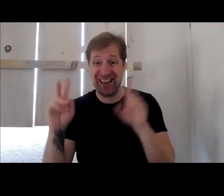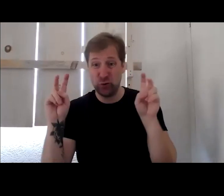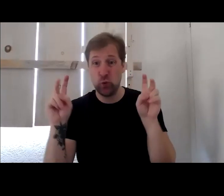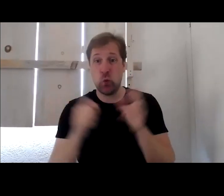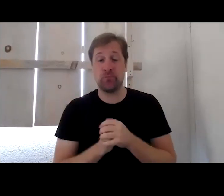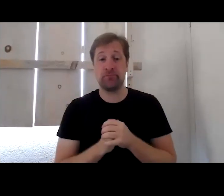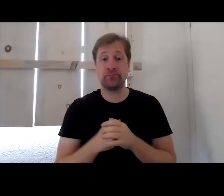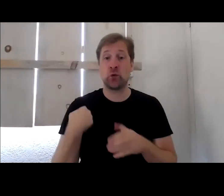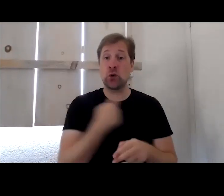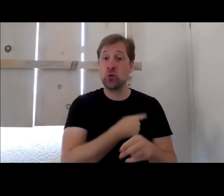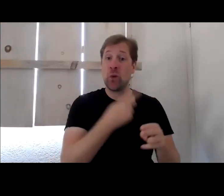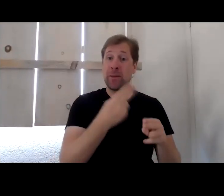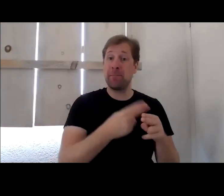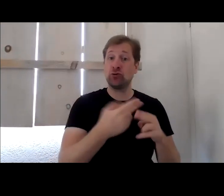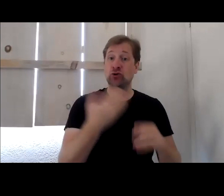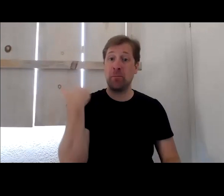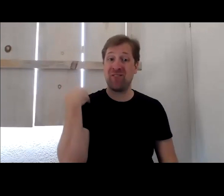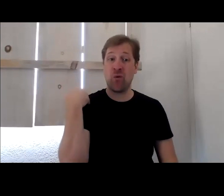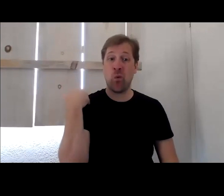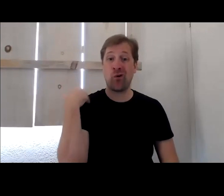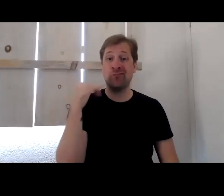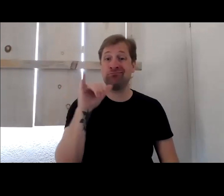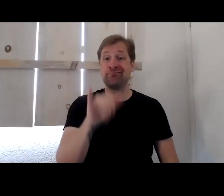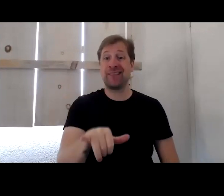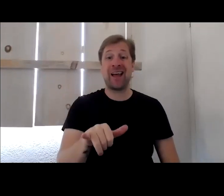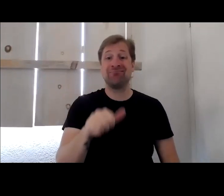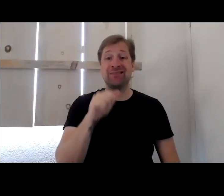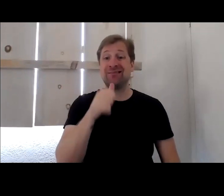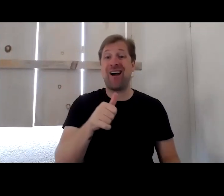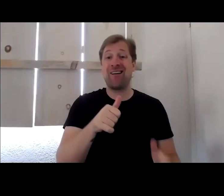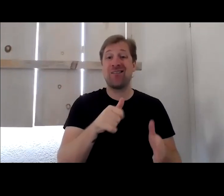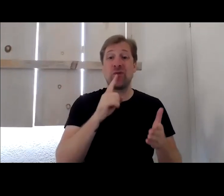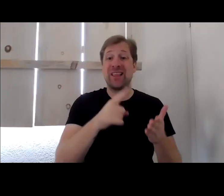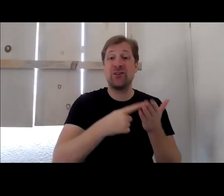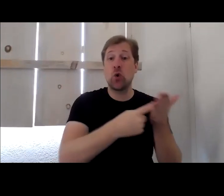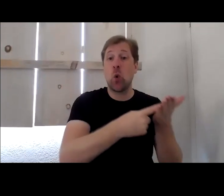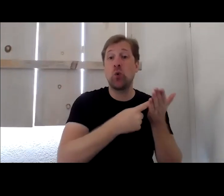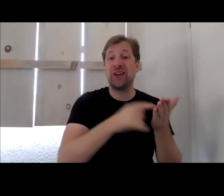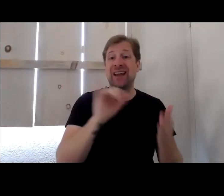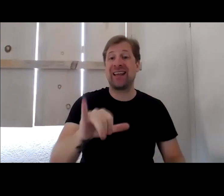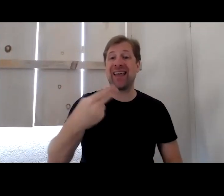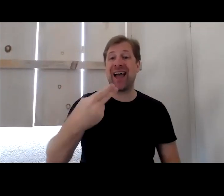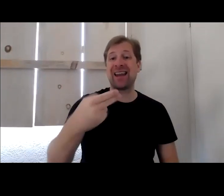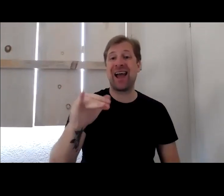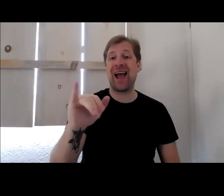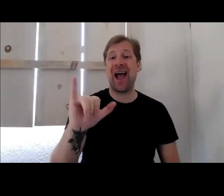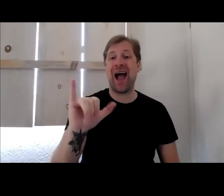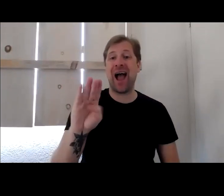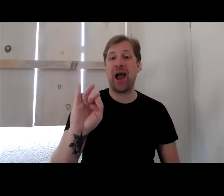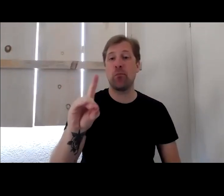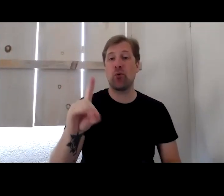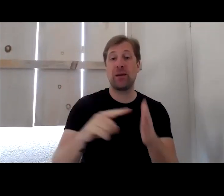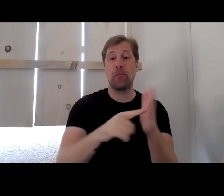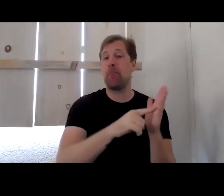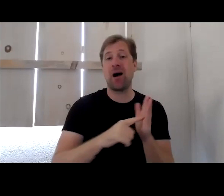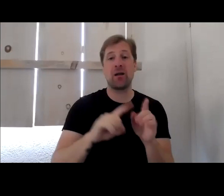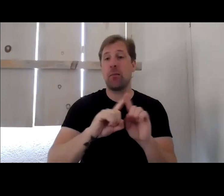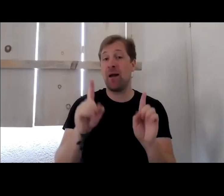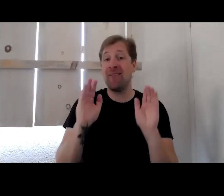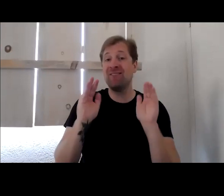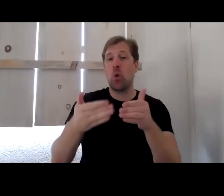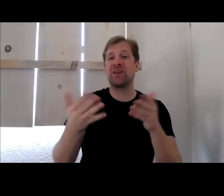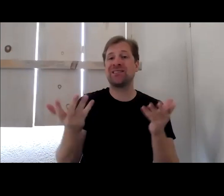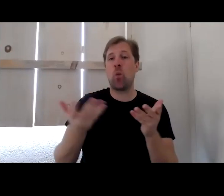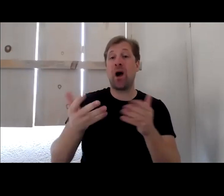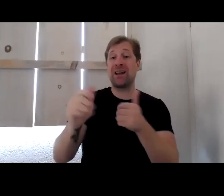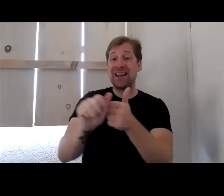we mentioned earlier, this is not about negotiating a hybrid, but just about the distance learning.